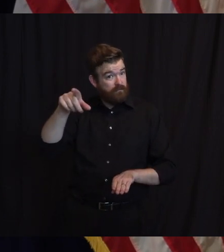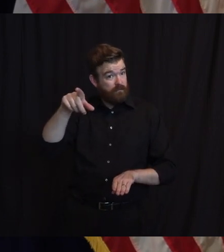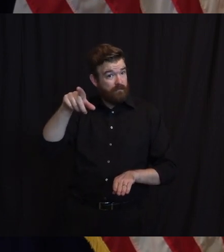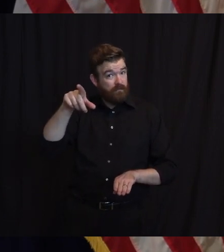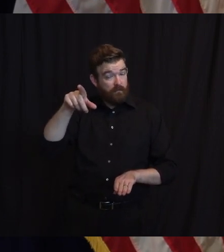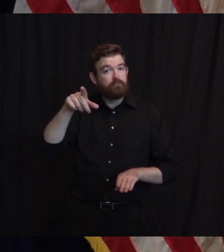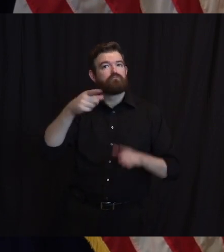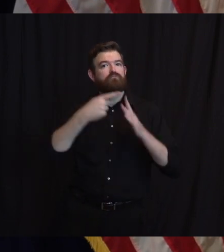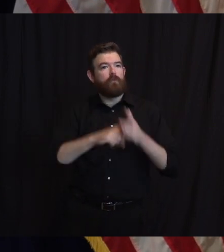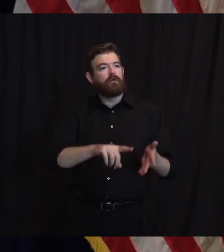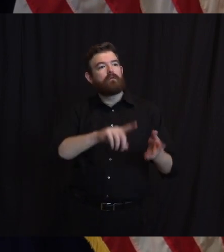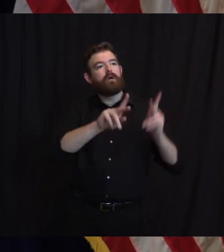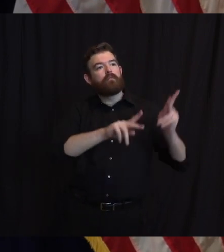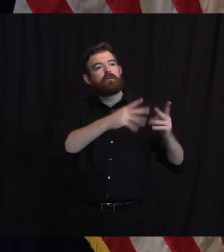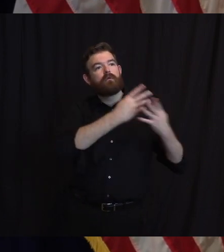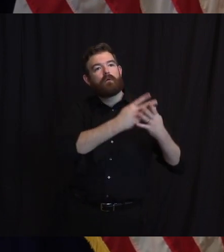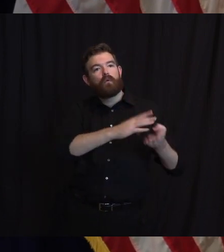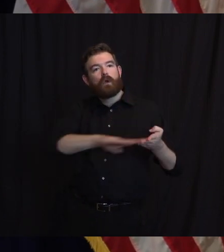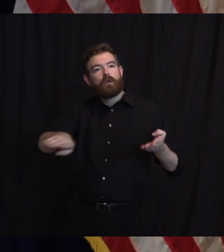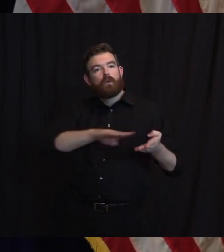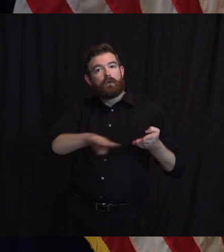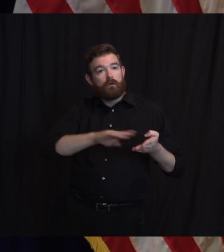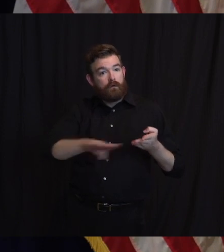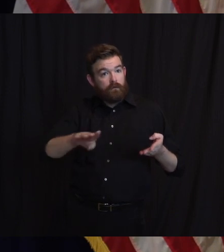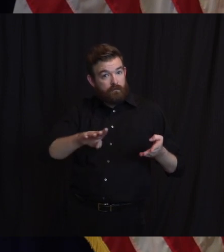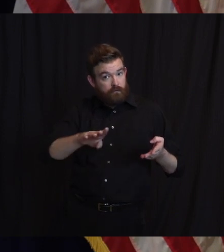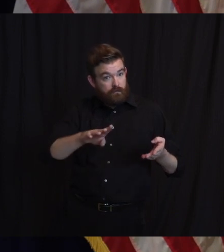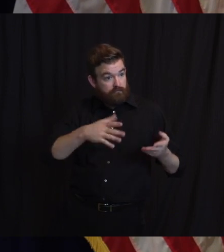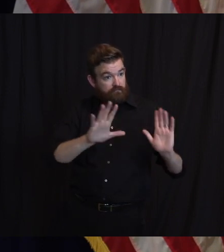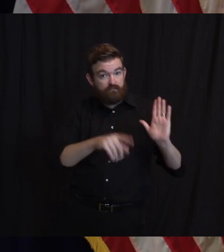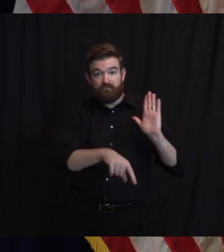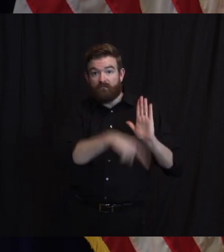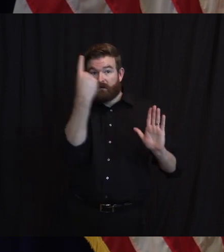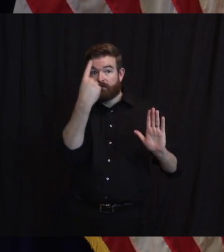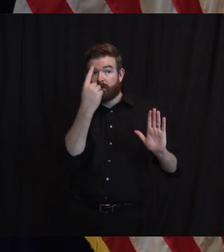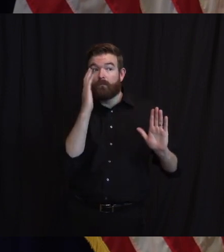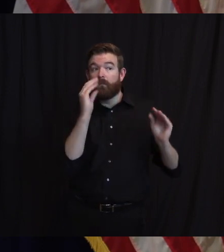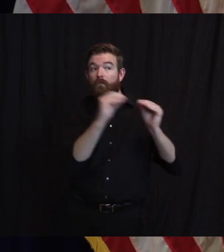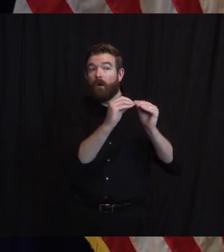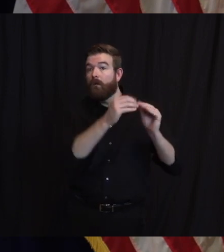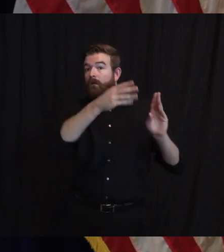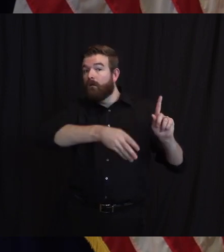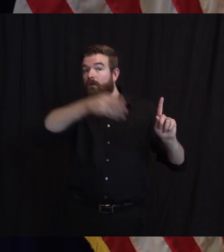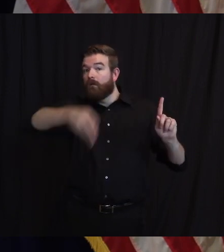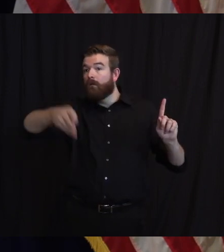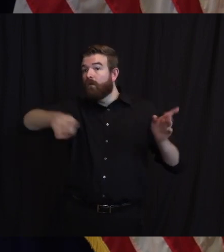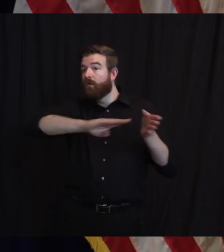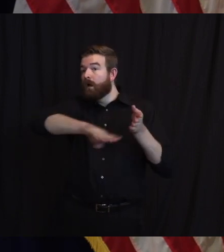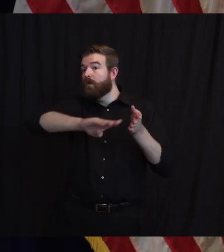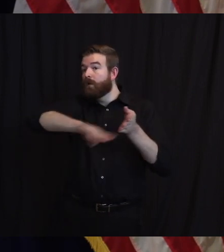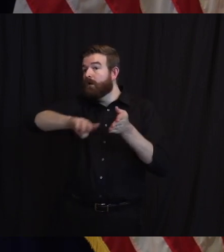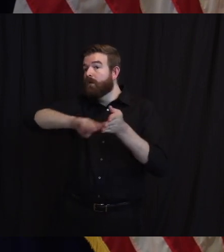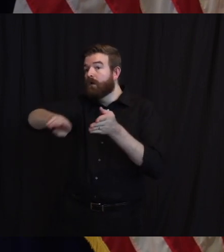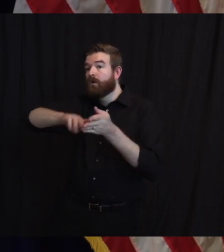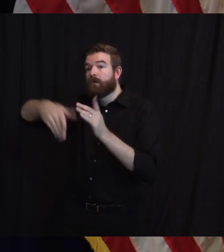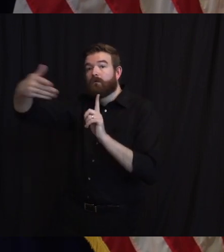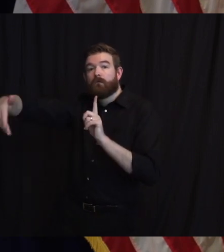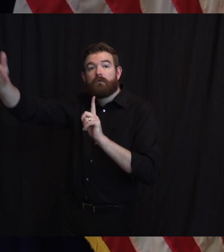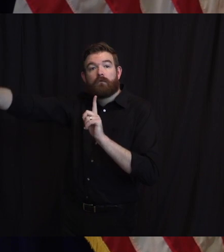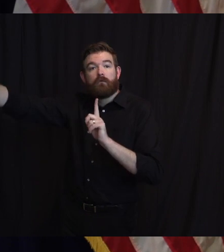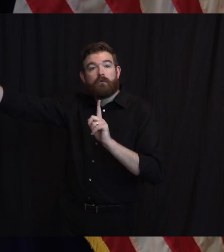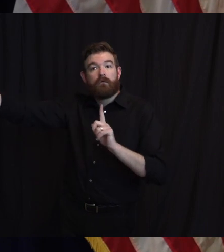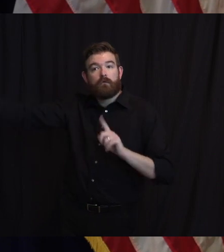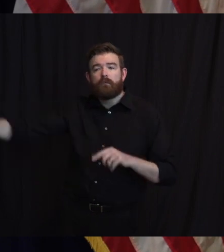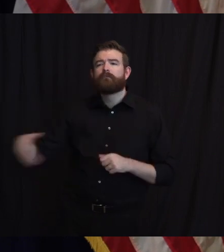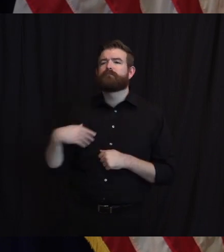a one-time thing? Is it an ongoing thing that continues to happen? And Judy, we heard about the number